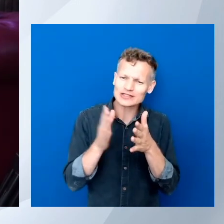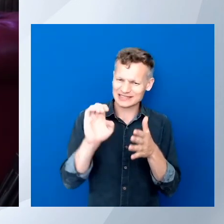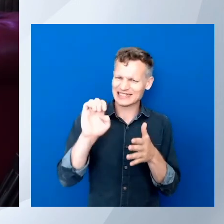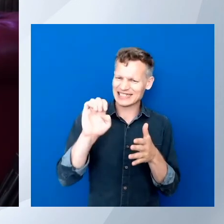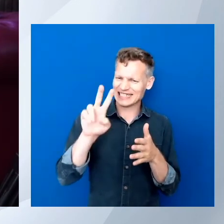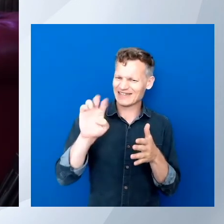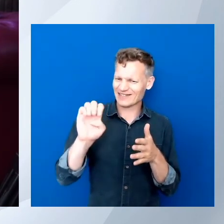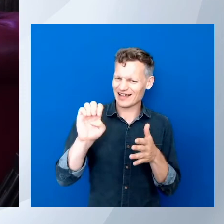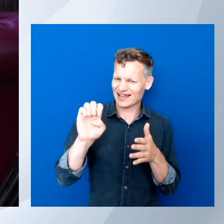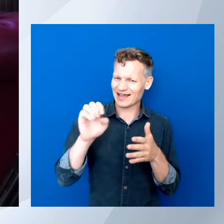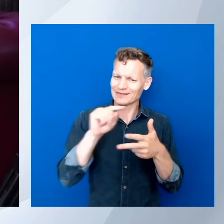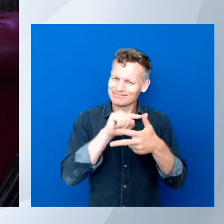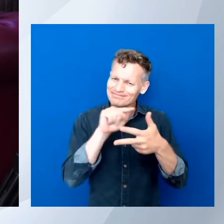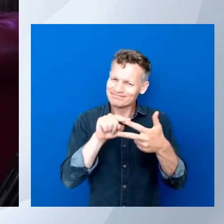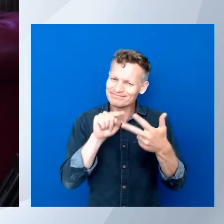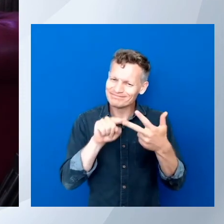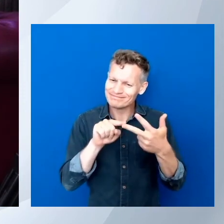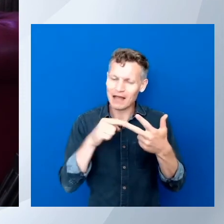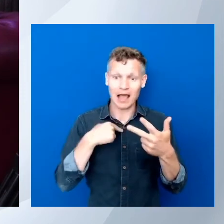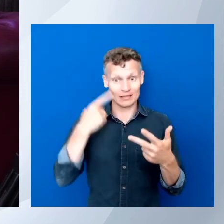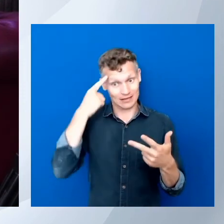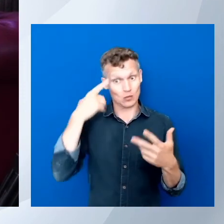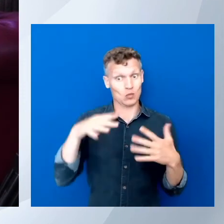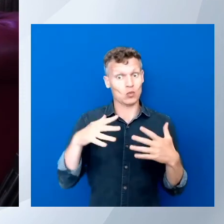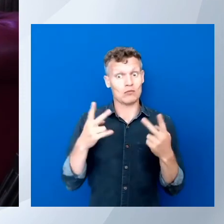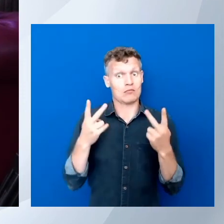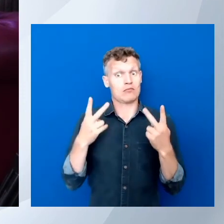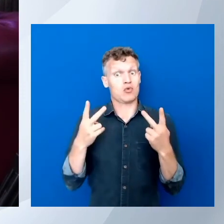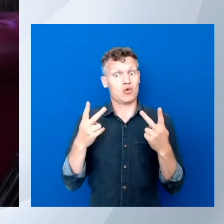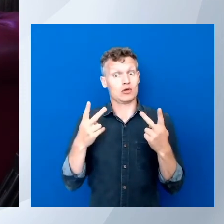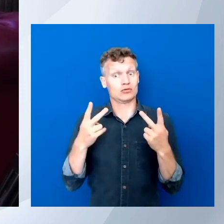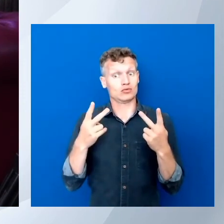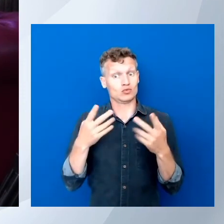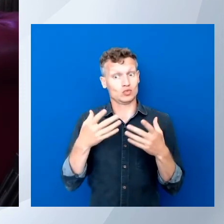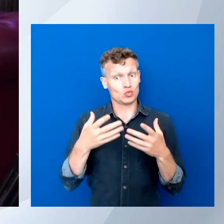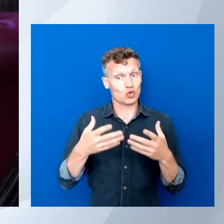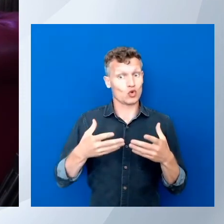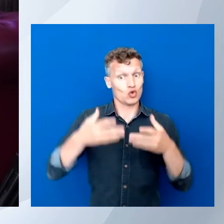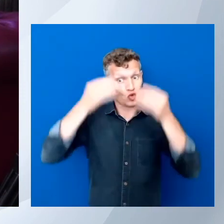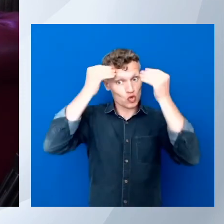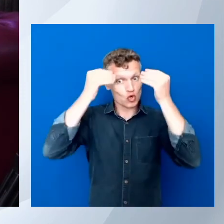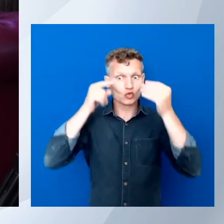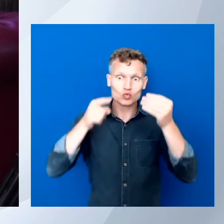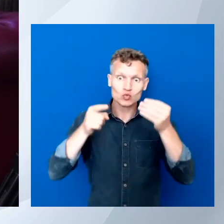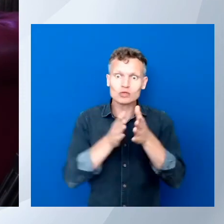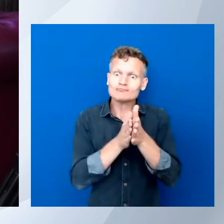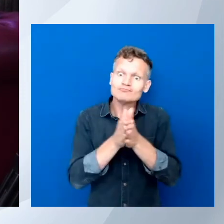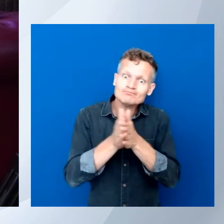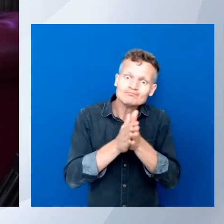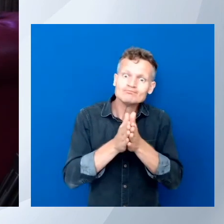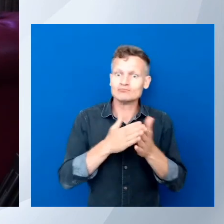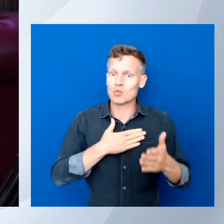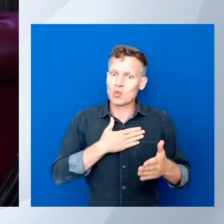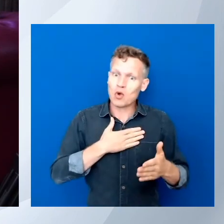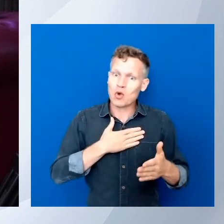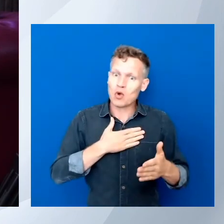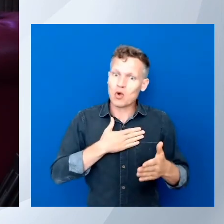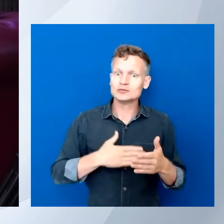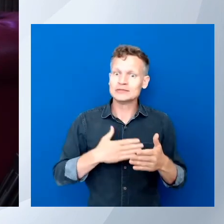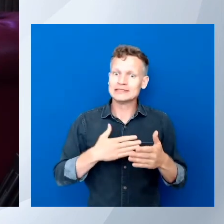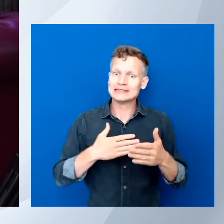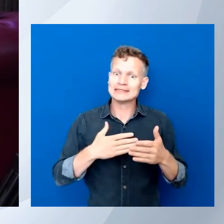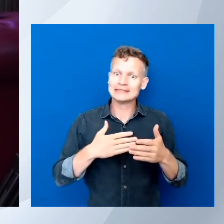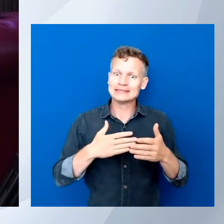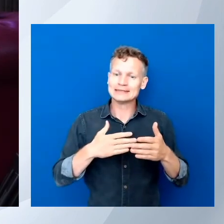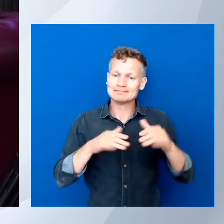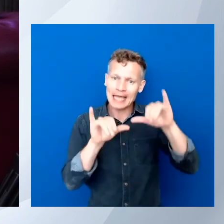actually learn as a aspiring machine learning engineer or data scientist. It helps you understand this black box.